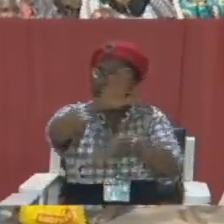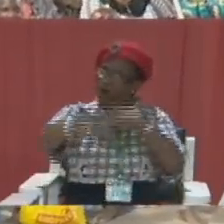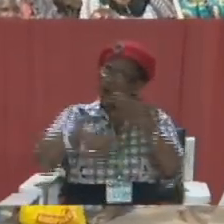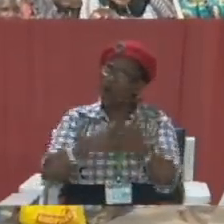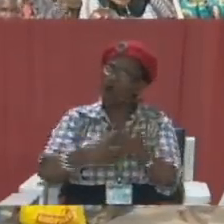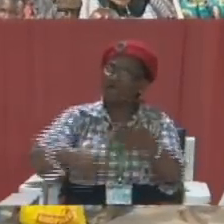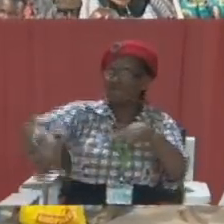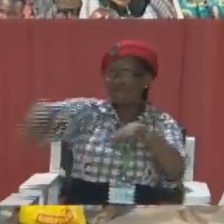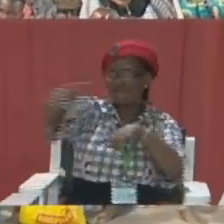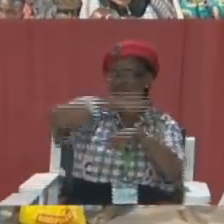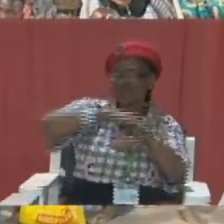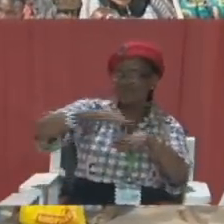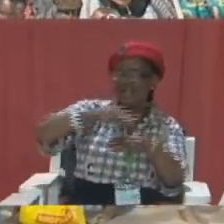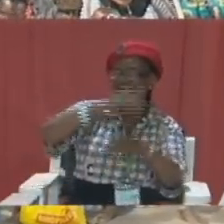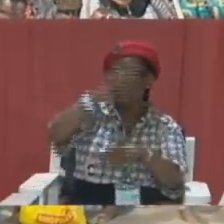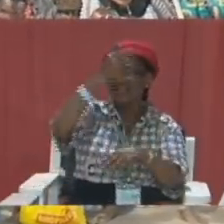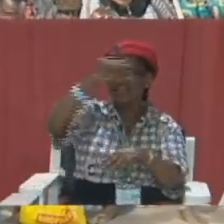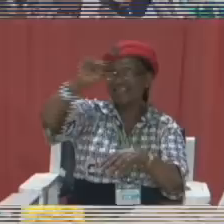place.